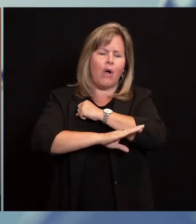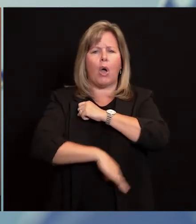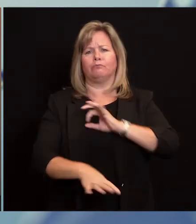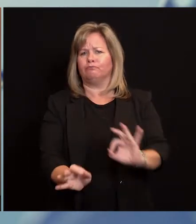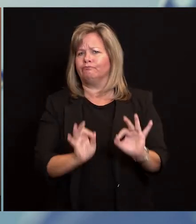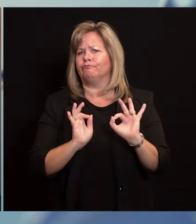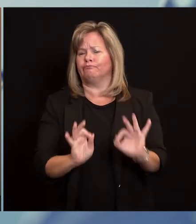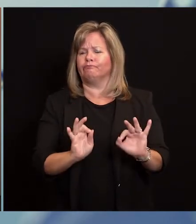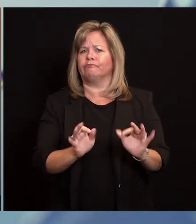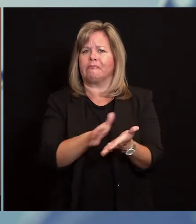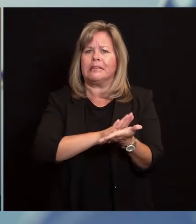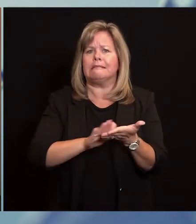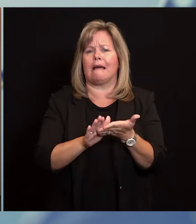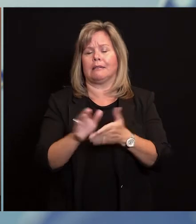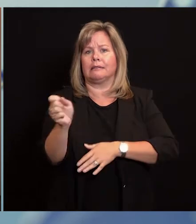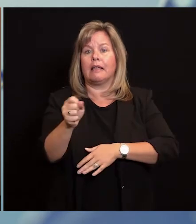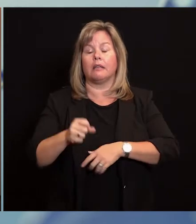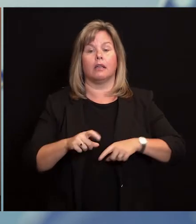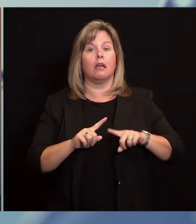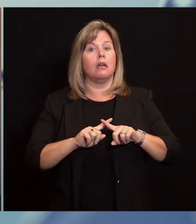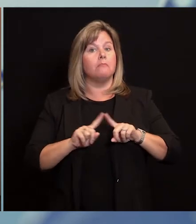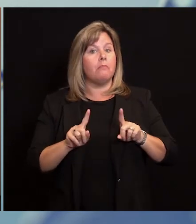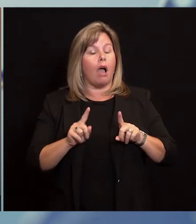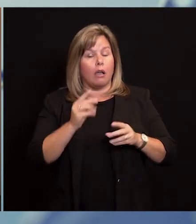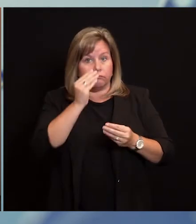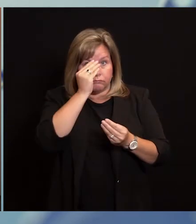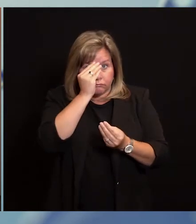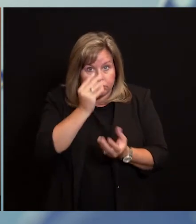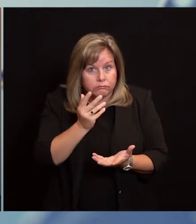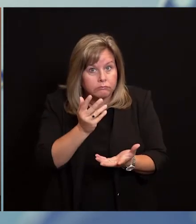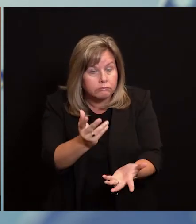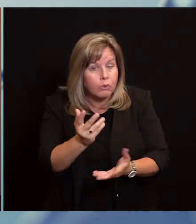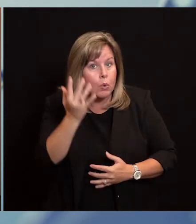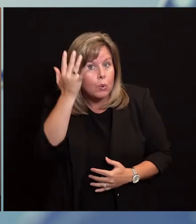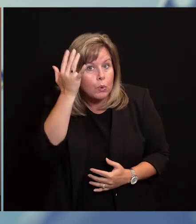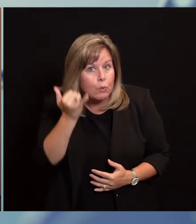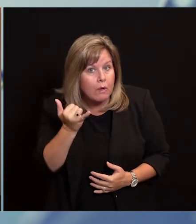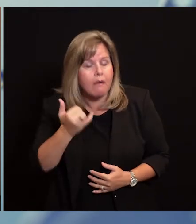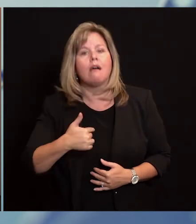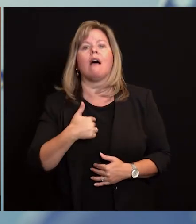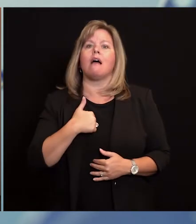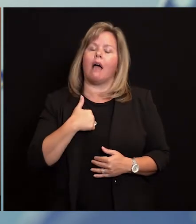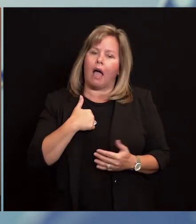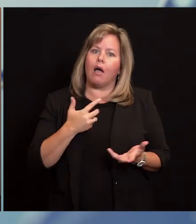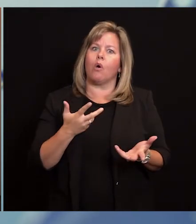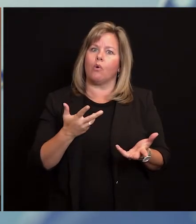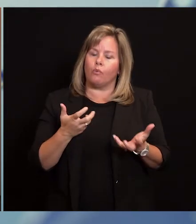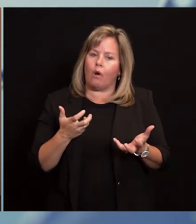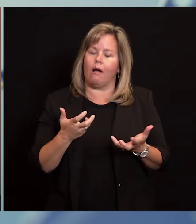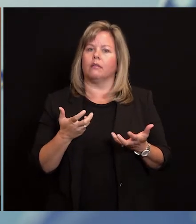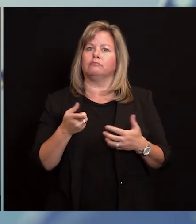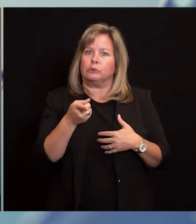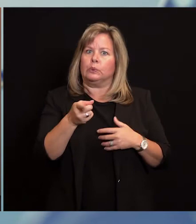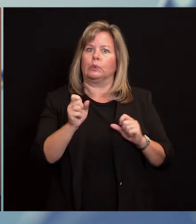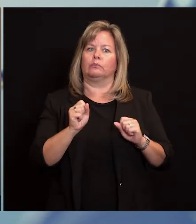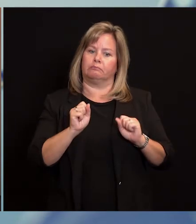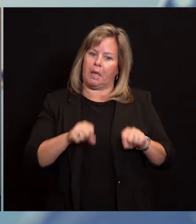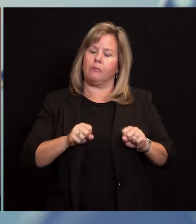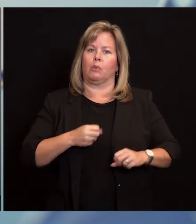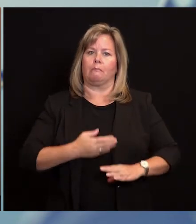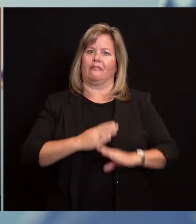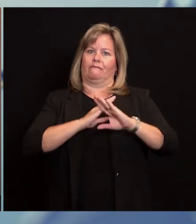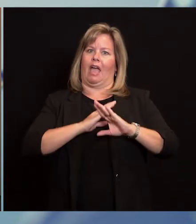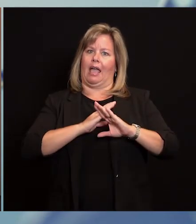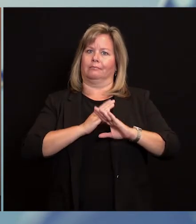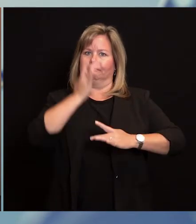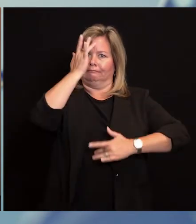in fall activities. But I am sharing the information with you because these are things that are preventable. And we